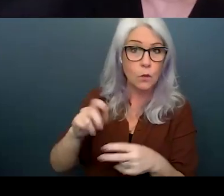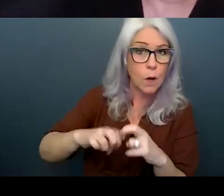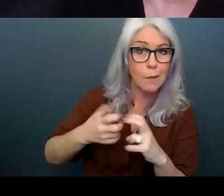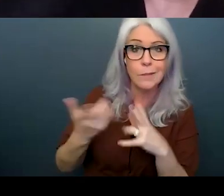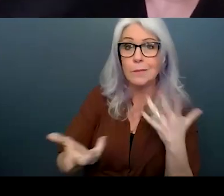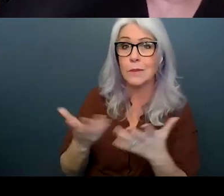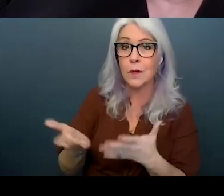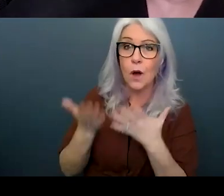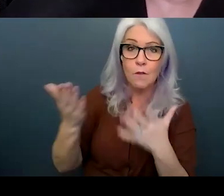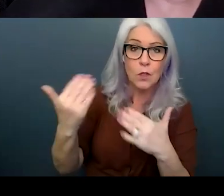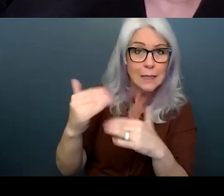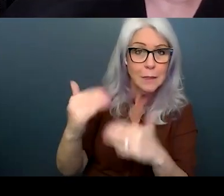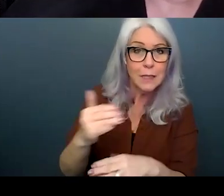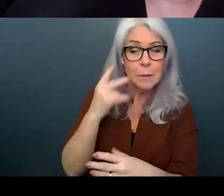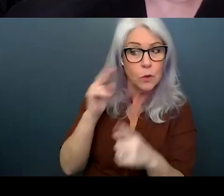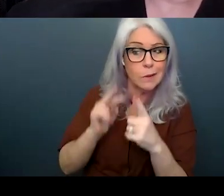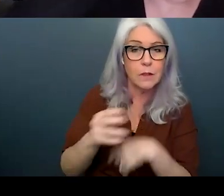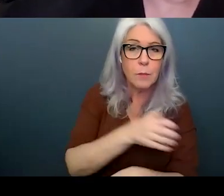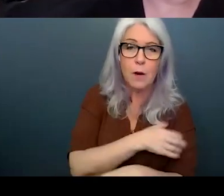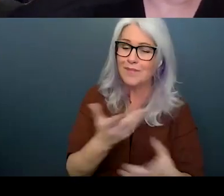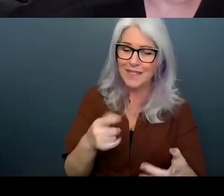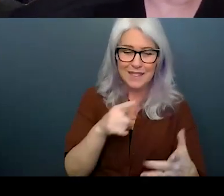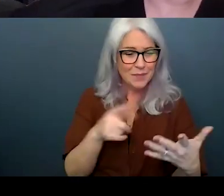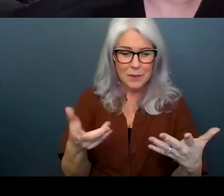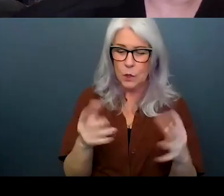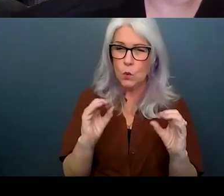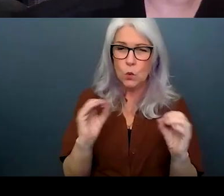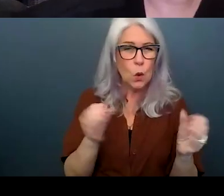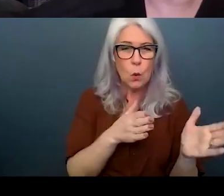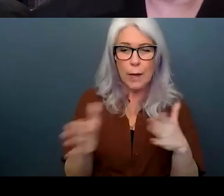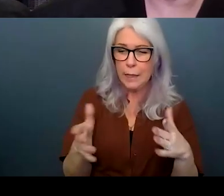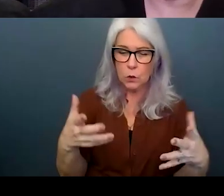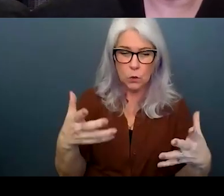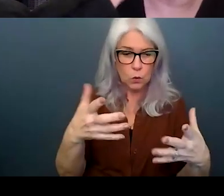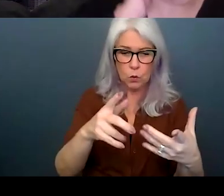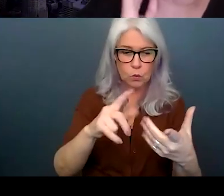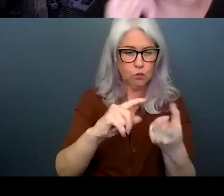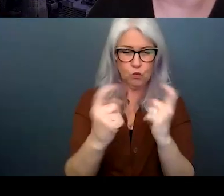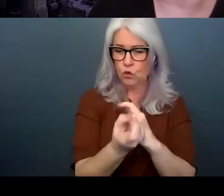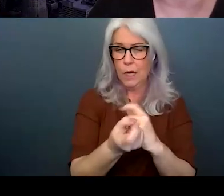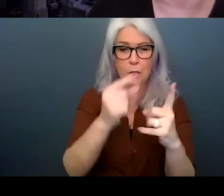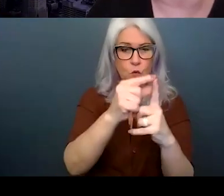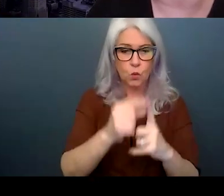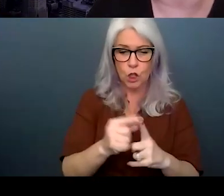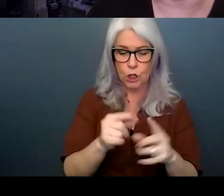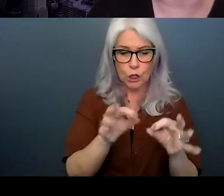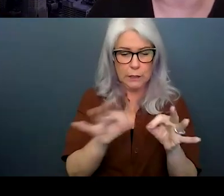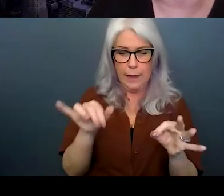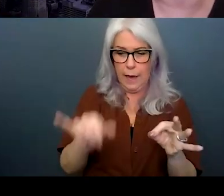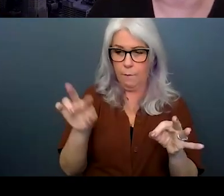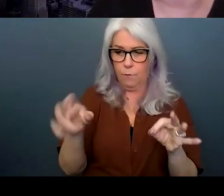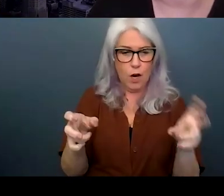was something that was phrased in a way that there was just no possible way for you to rewrite it. What you Yeah. can do is you